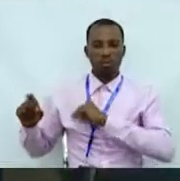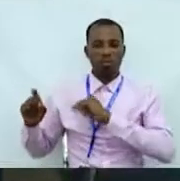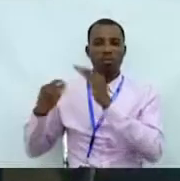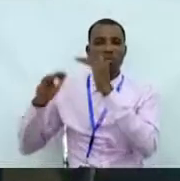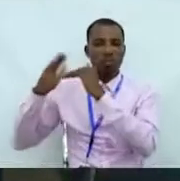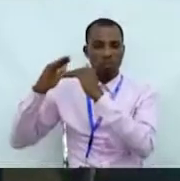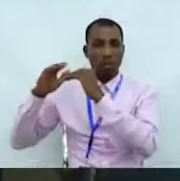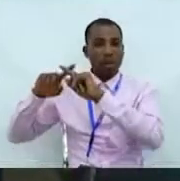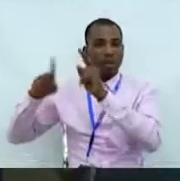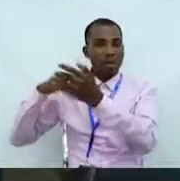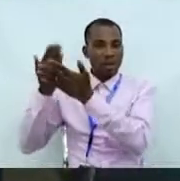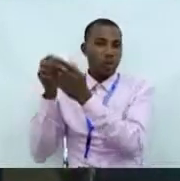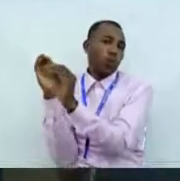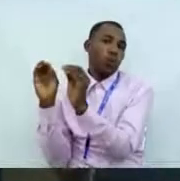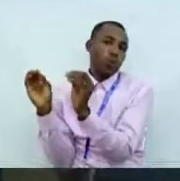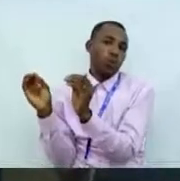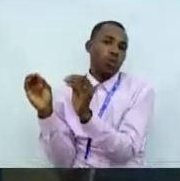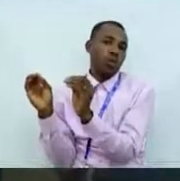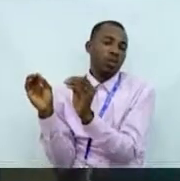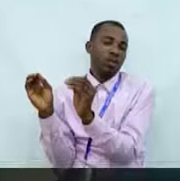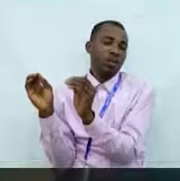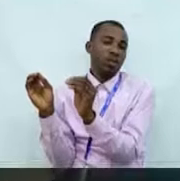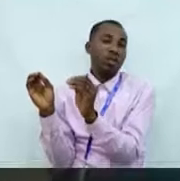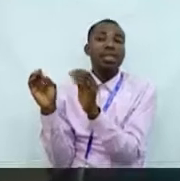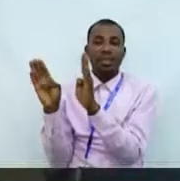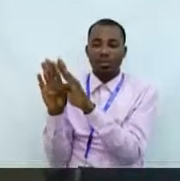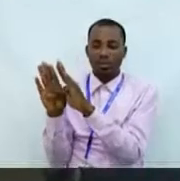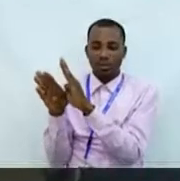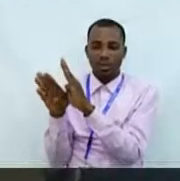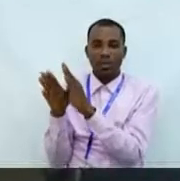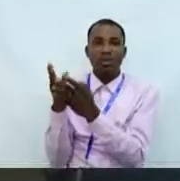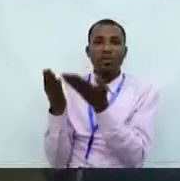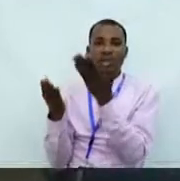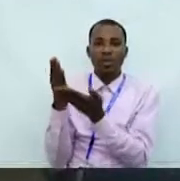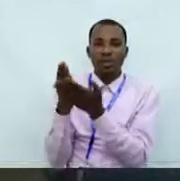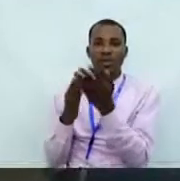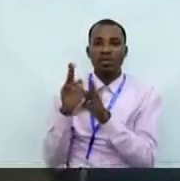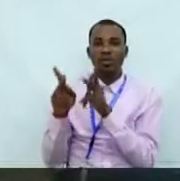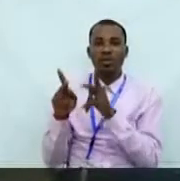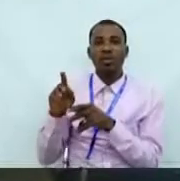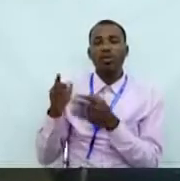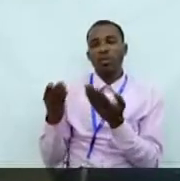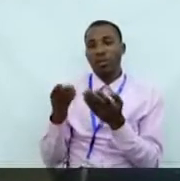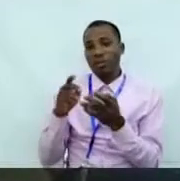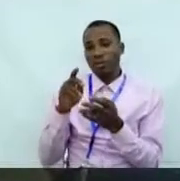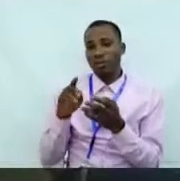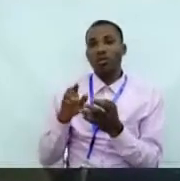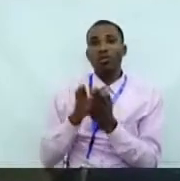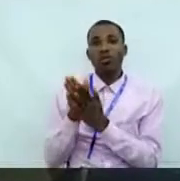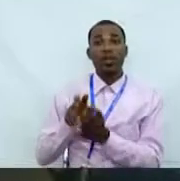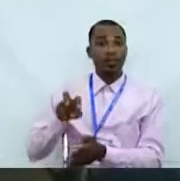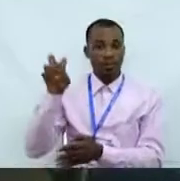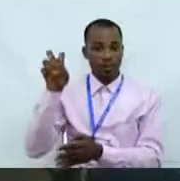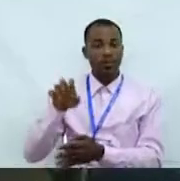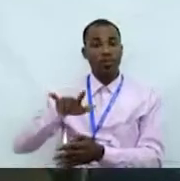reached heaven yet. You have the right. Somebody traveling to overseas, you have your passport, you have your visa, you have